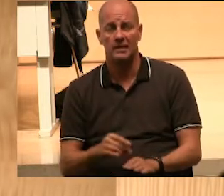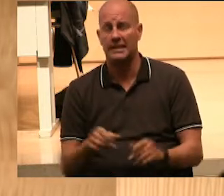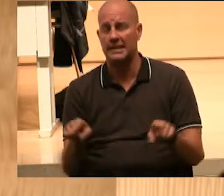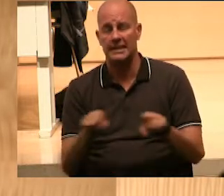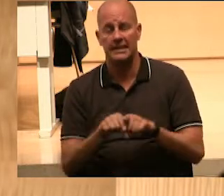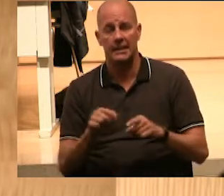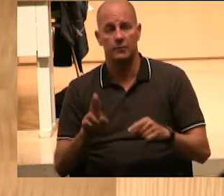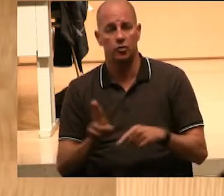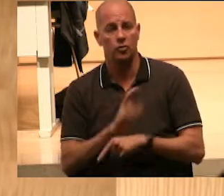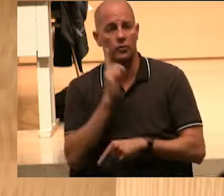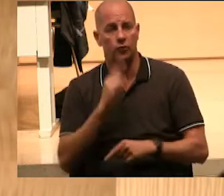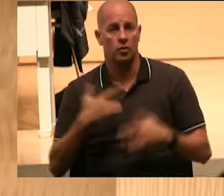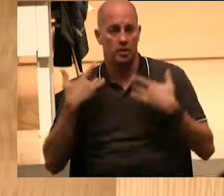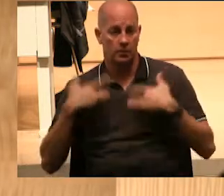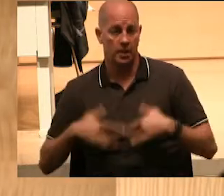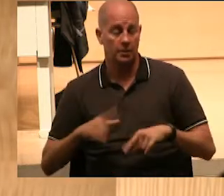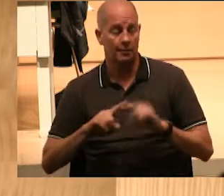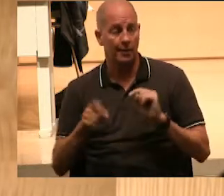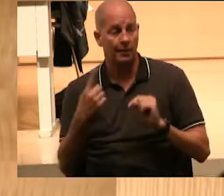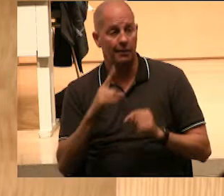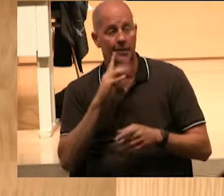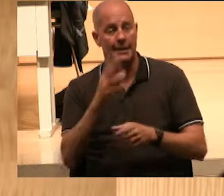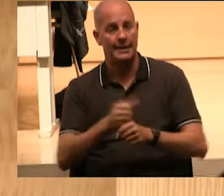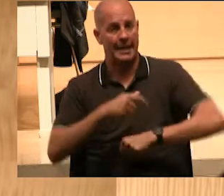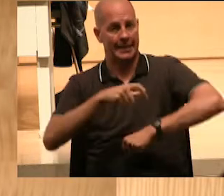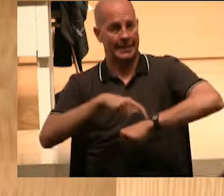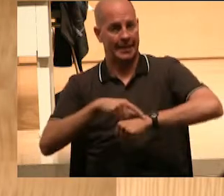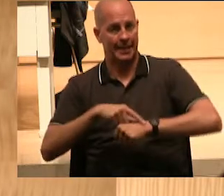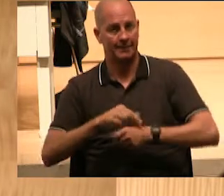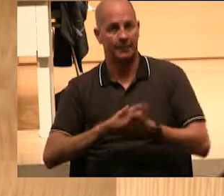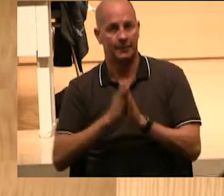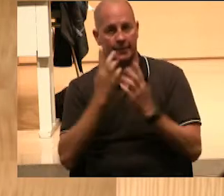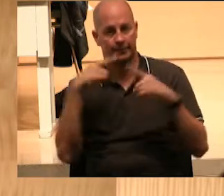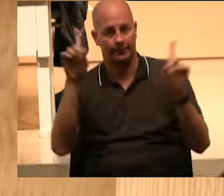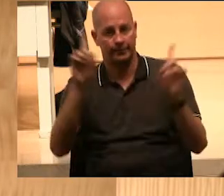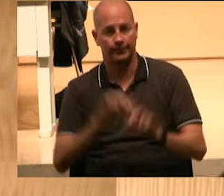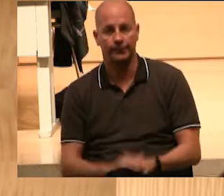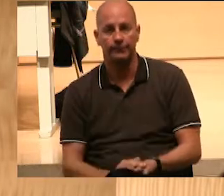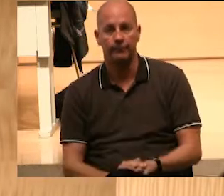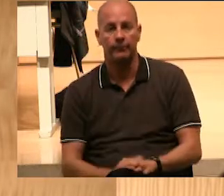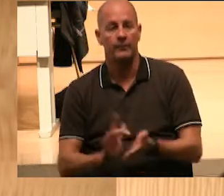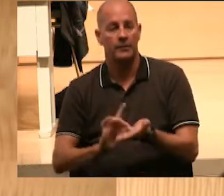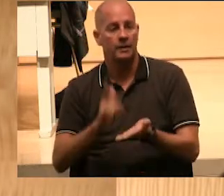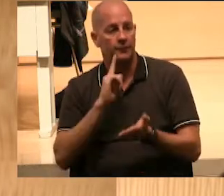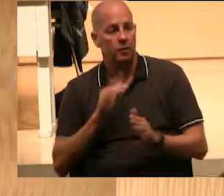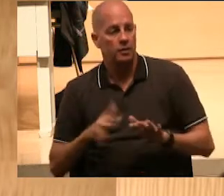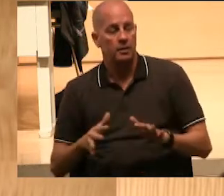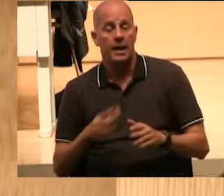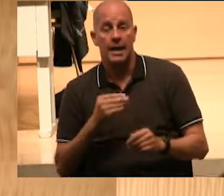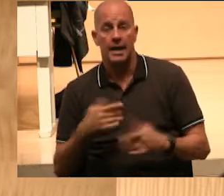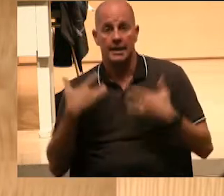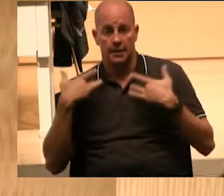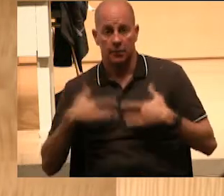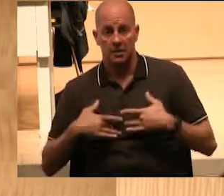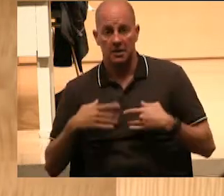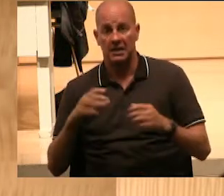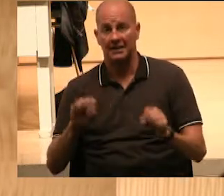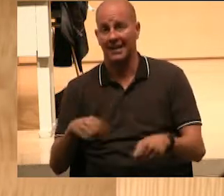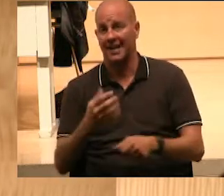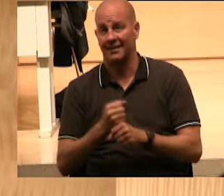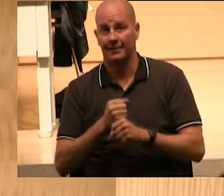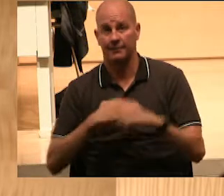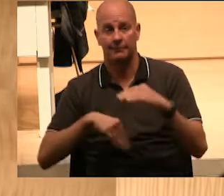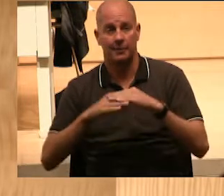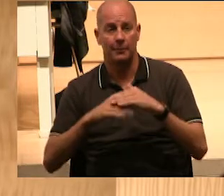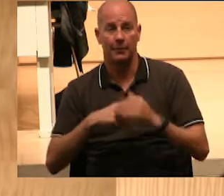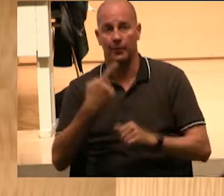depression, but they take time to work. So the medications for anxiety disorders and depression can take up